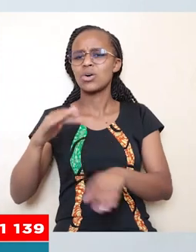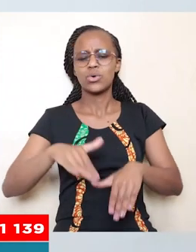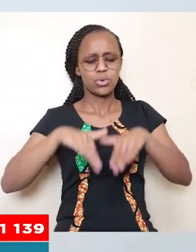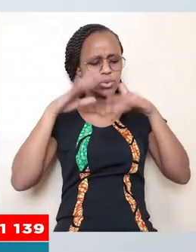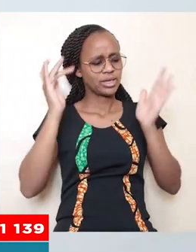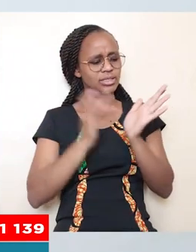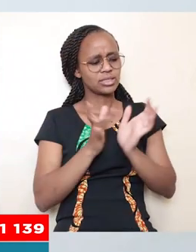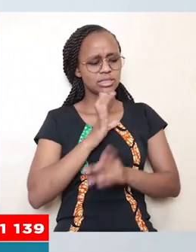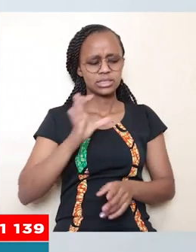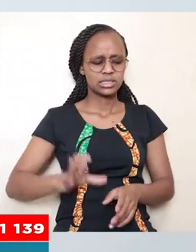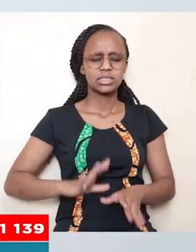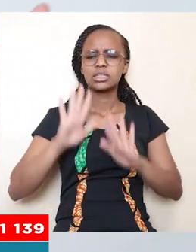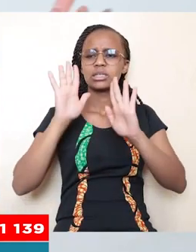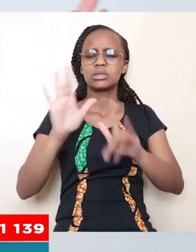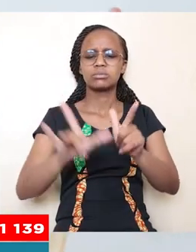utagojia Yesu.